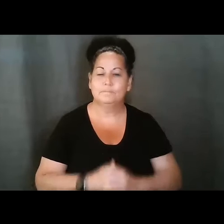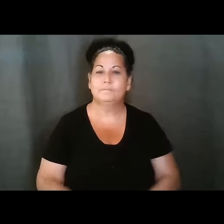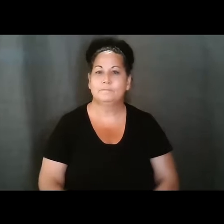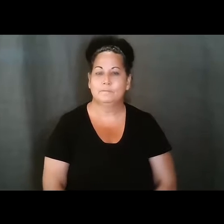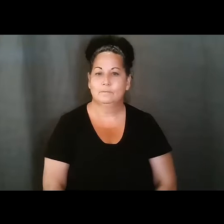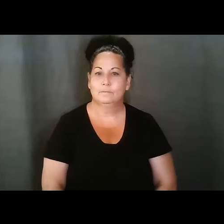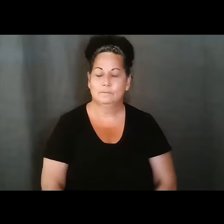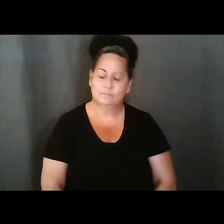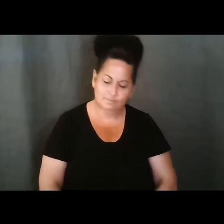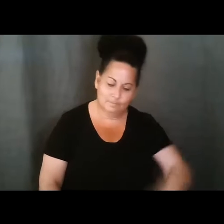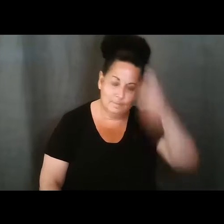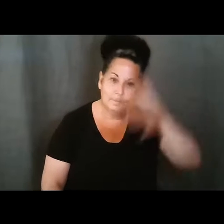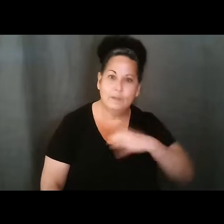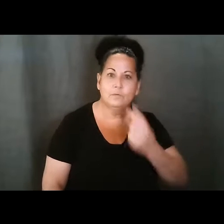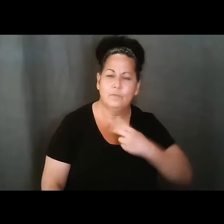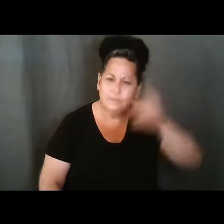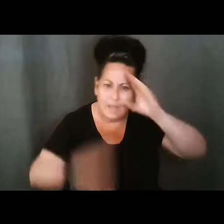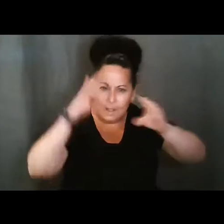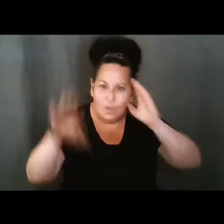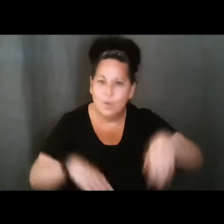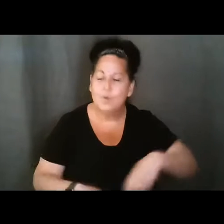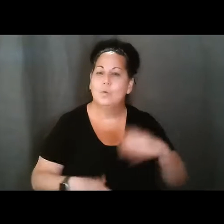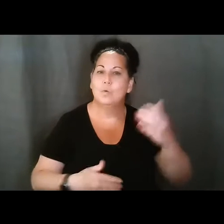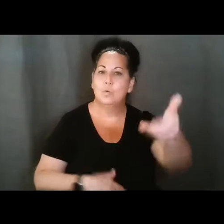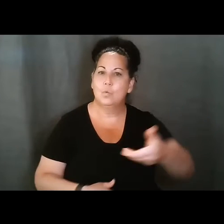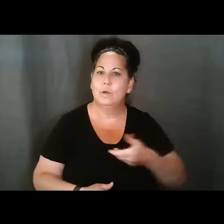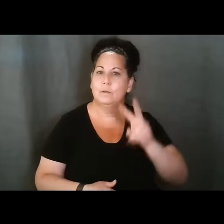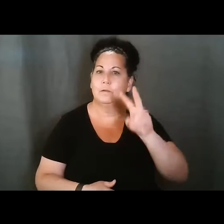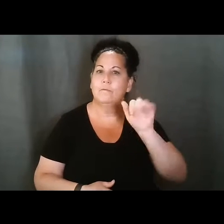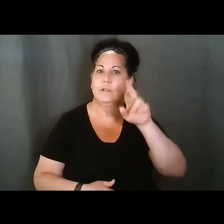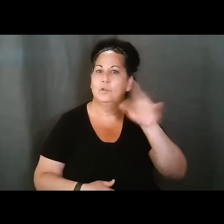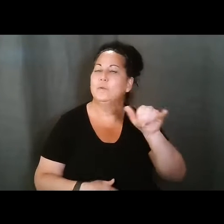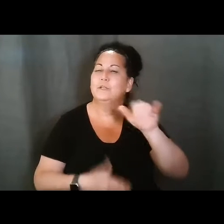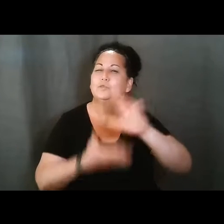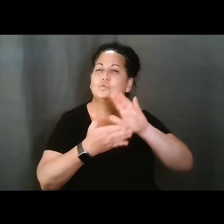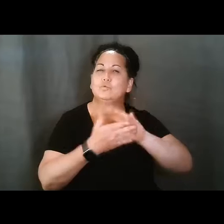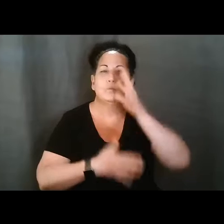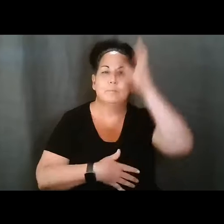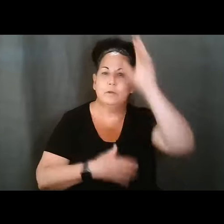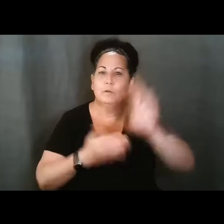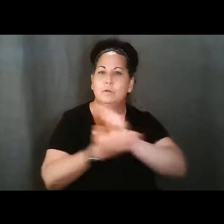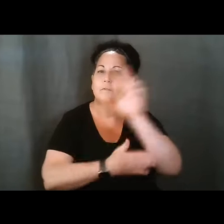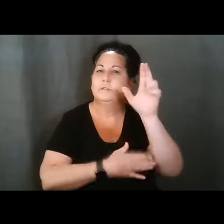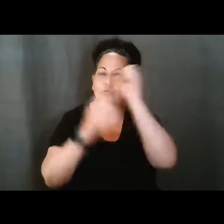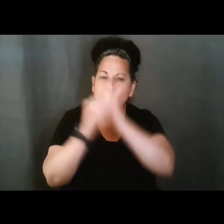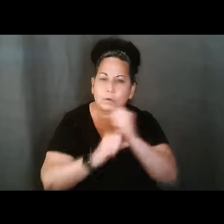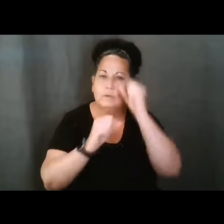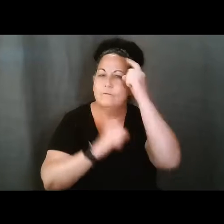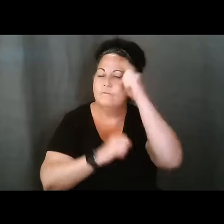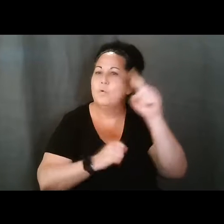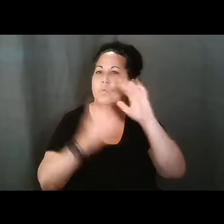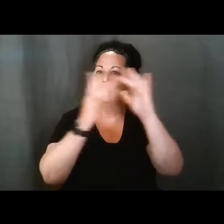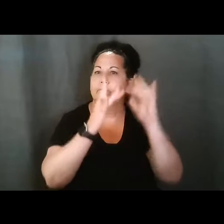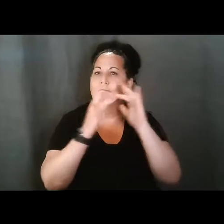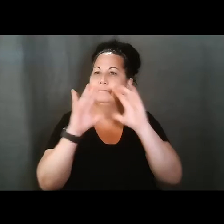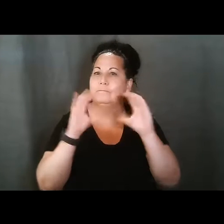Hello. Welcome to Victory in Schools Parent University Strategies for the Virtual Classroom. We plan to give you an exciting